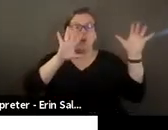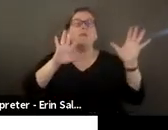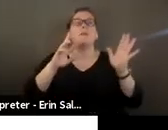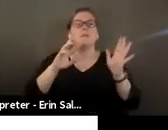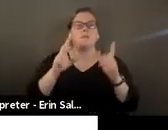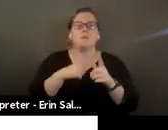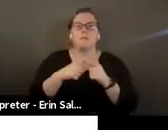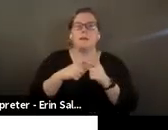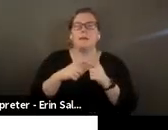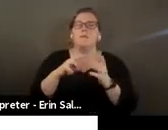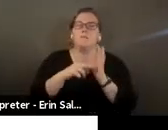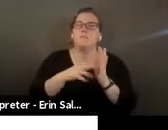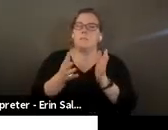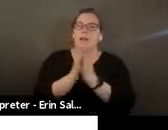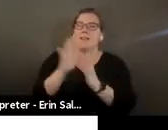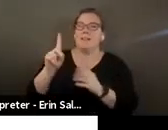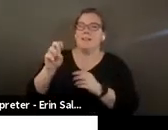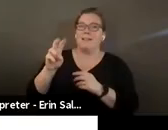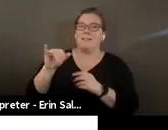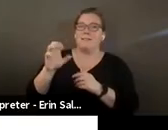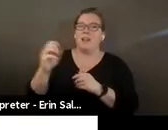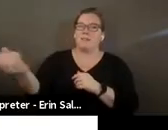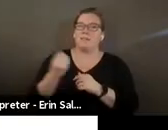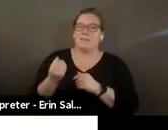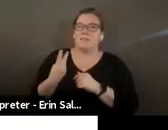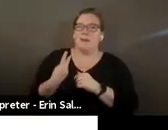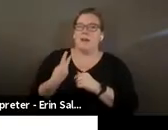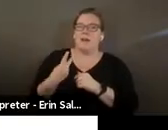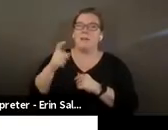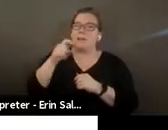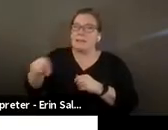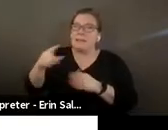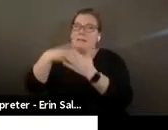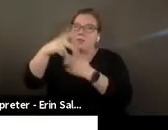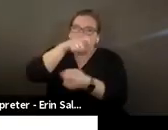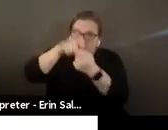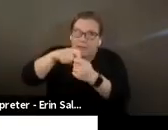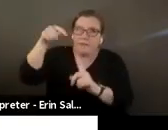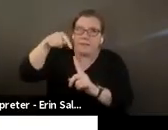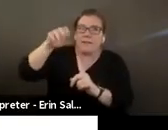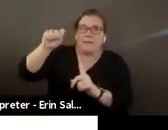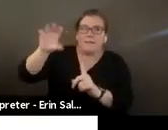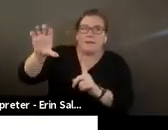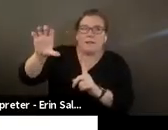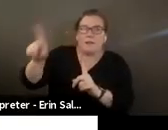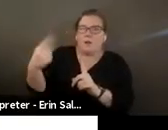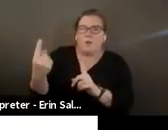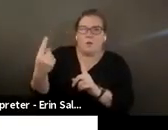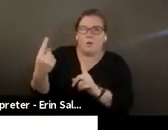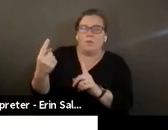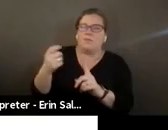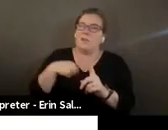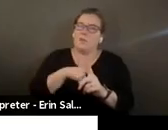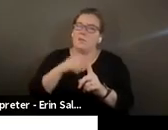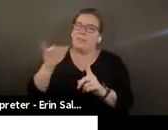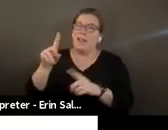be returned because this is a program for South Carolinians. So we would ask that it be returned